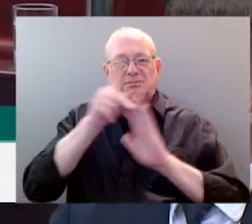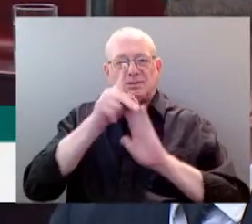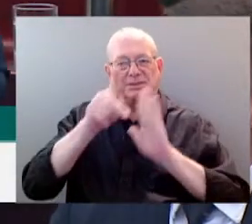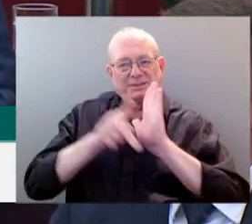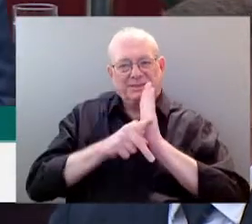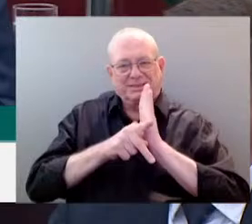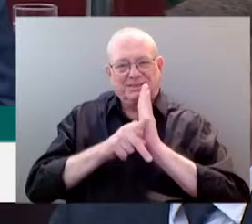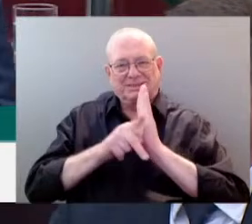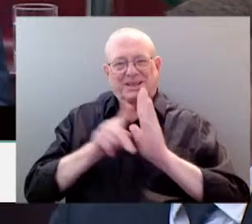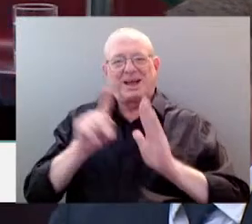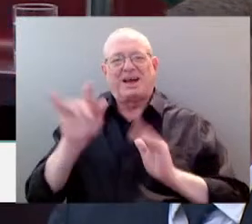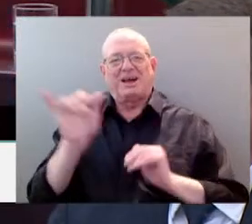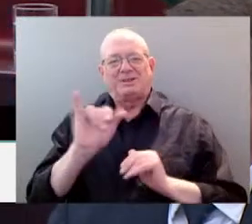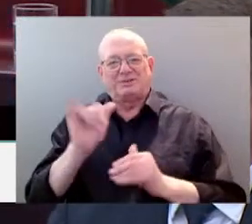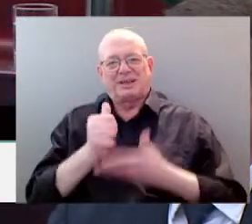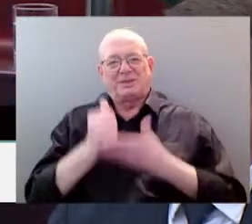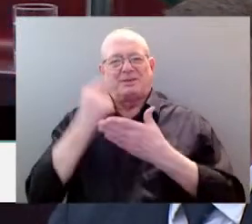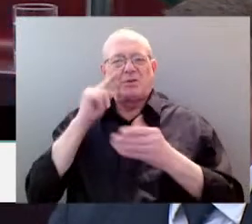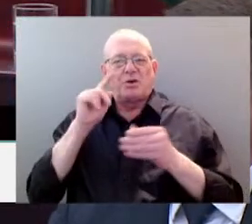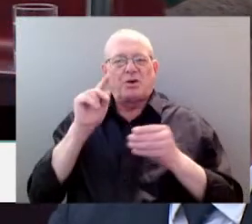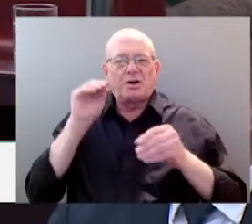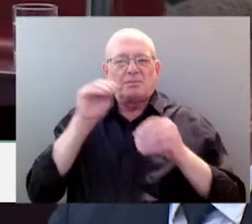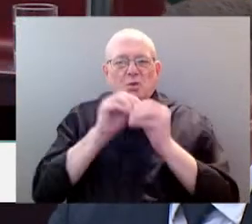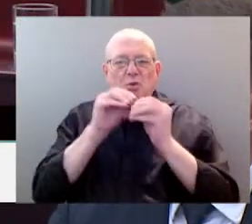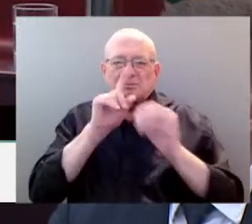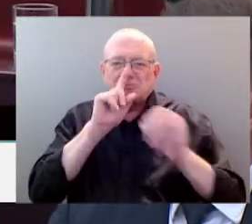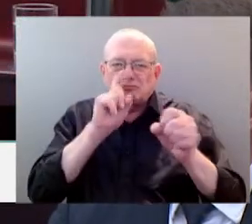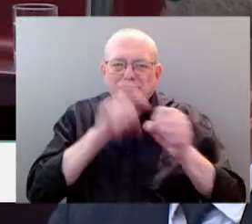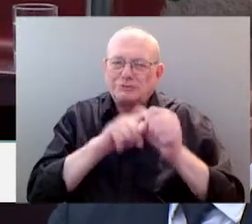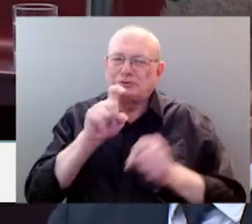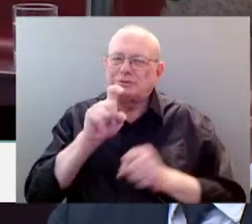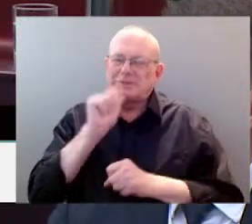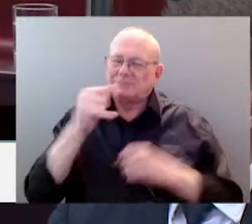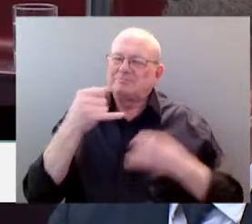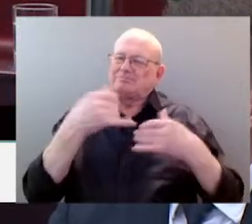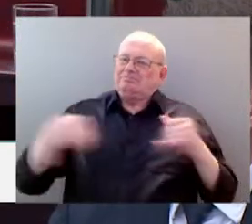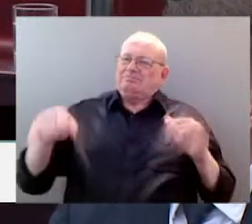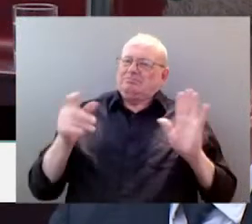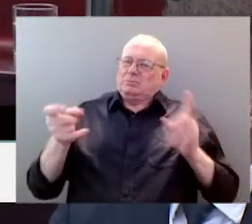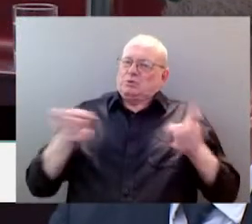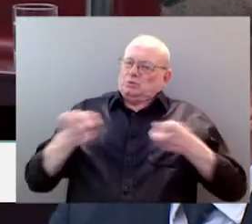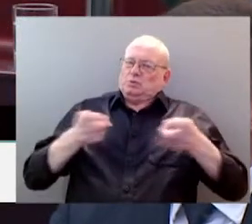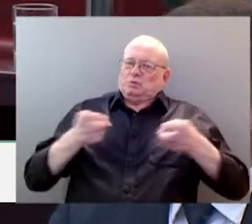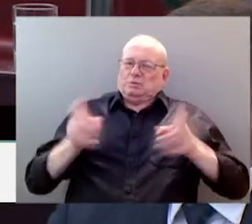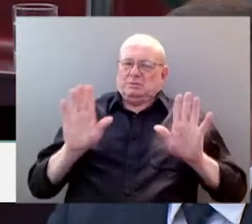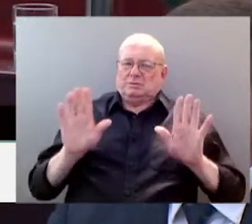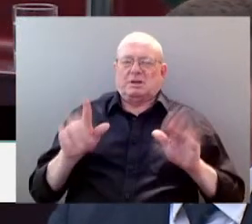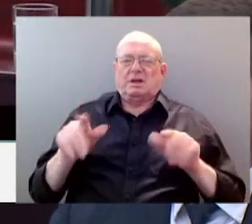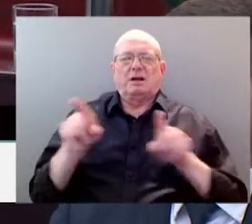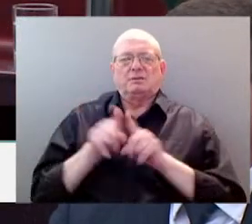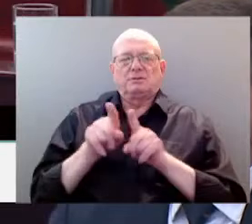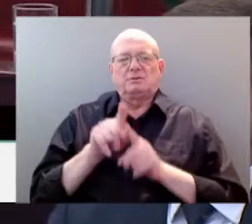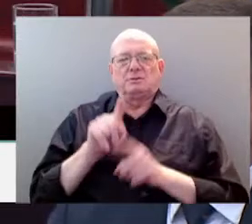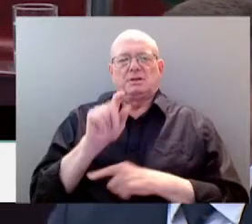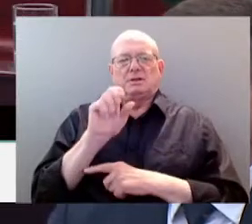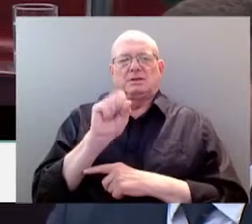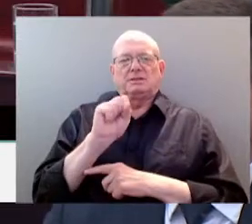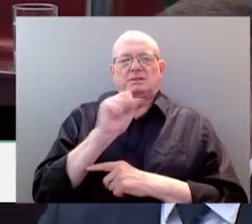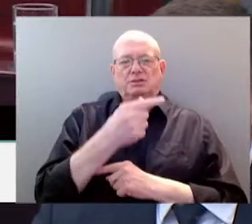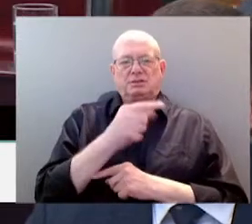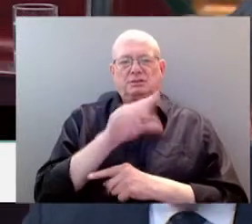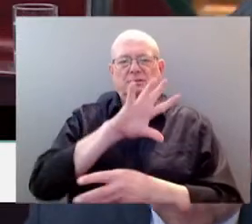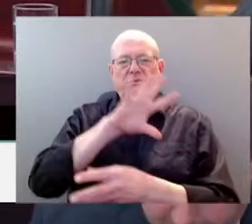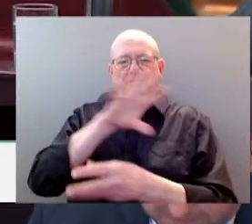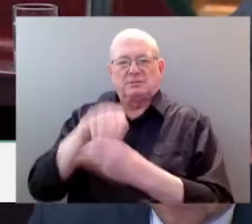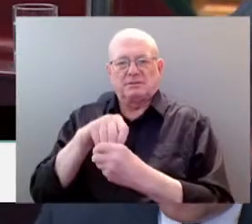includes 50 US states six Terror territories and six Canadian provinces CSG Midwest includes 11 states one Province as full members Illinois Indiana